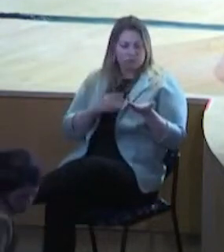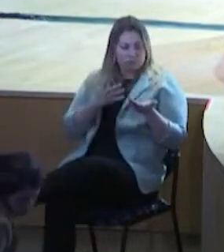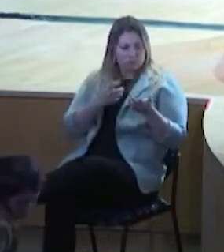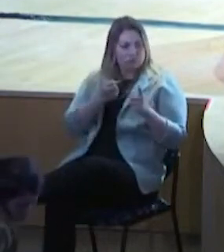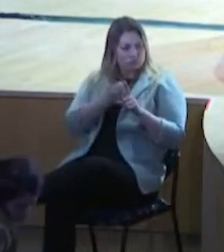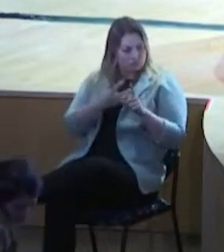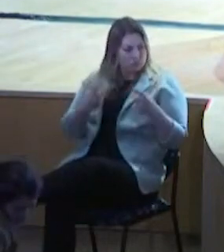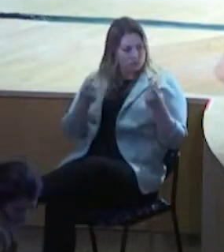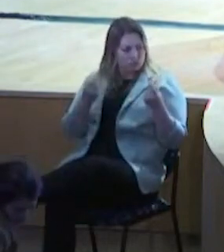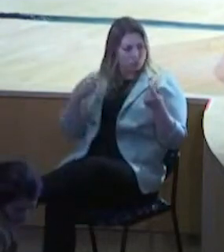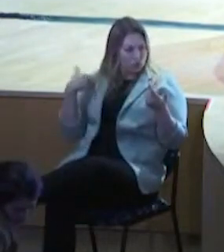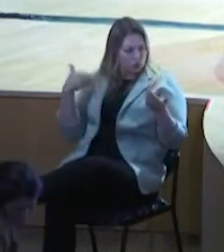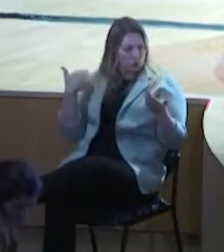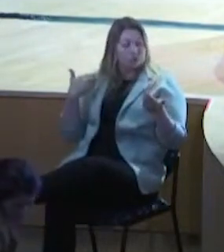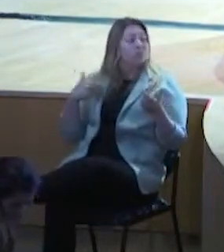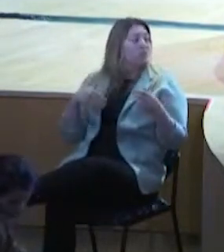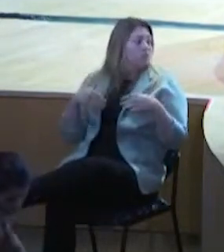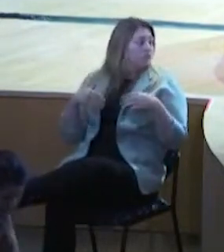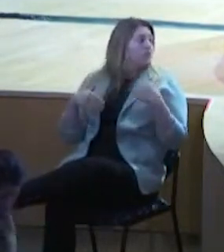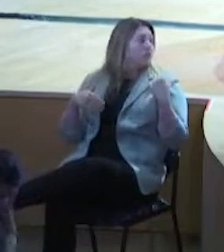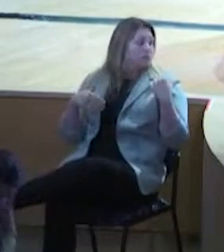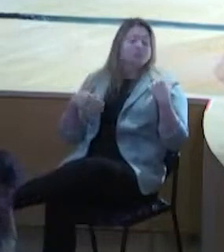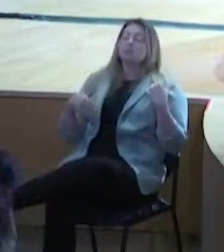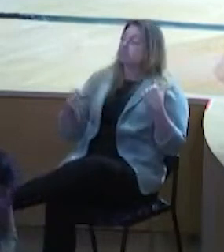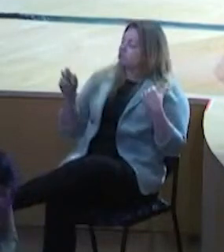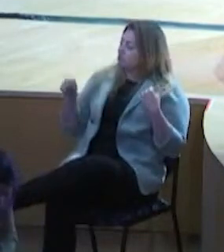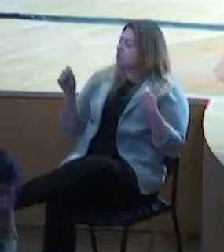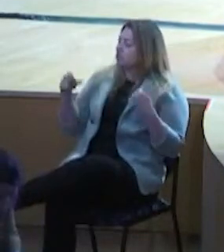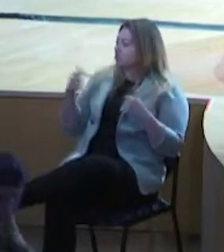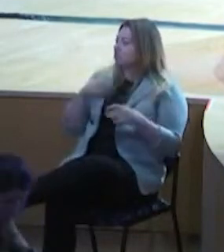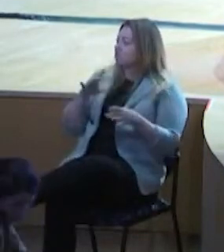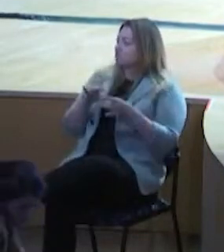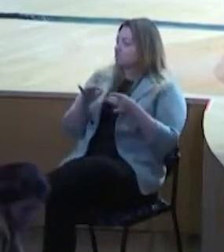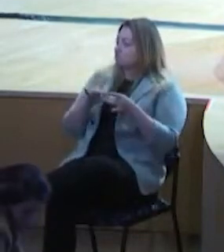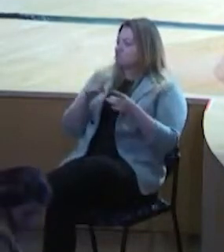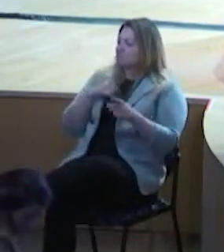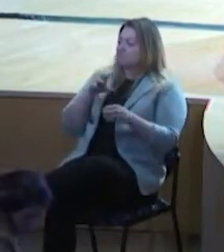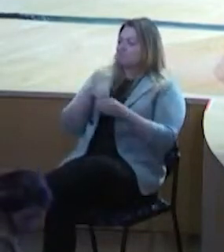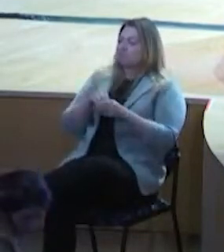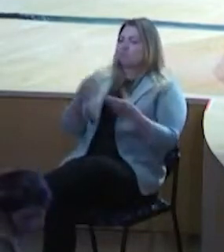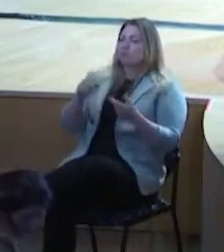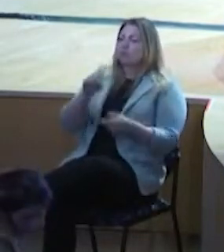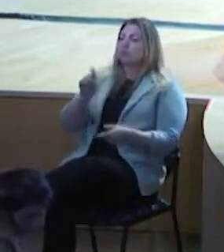on? Yeah, so I mentioned that I'm part of the